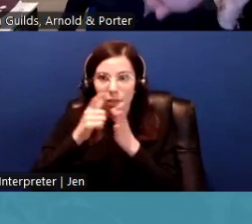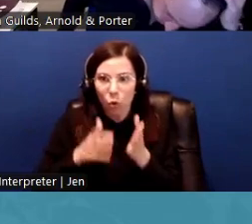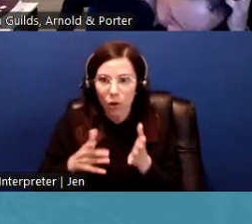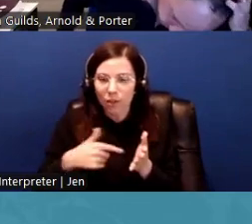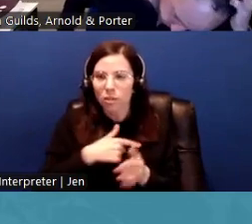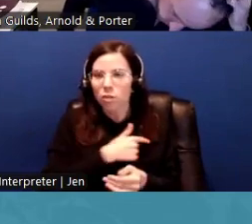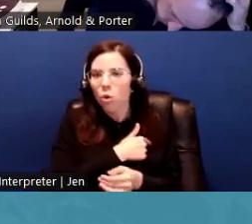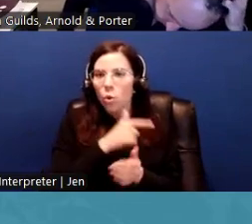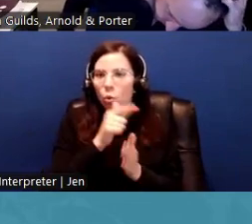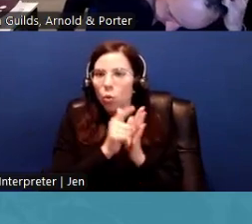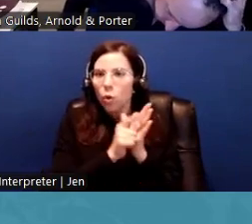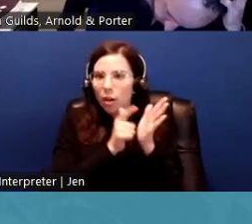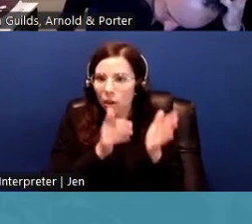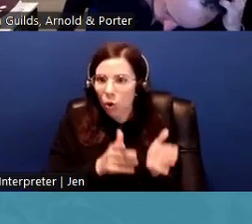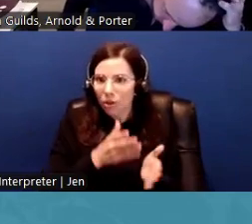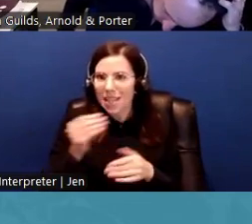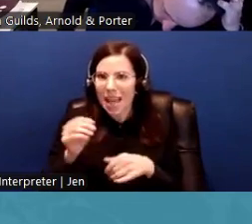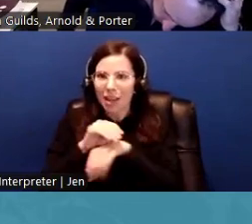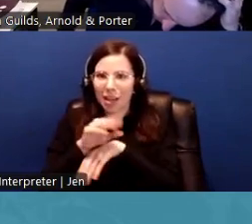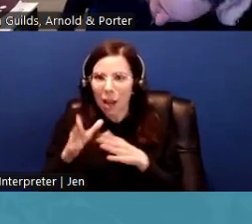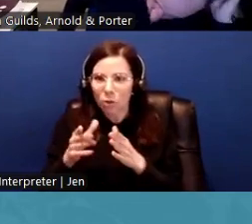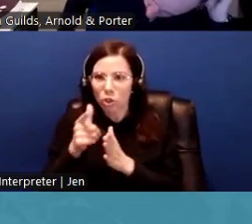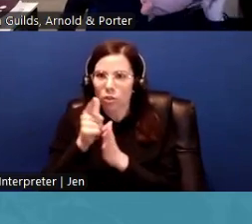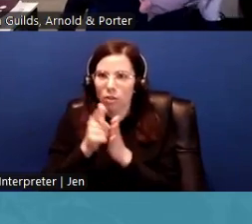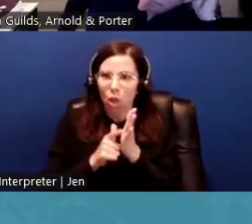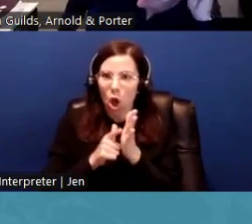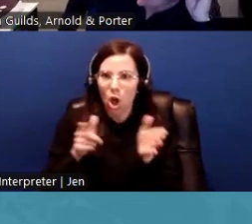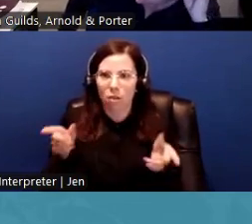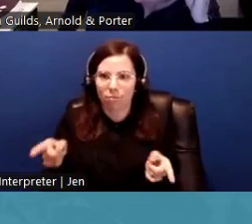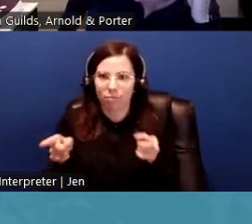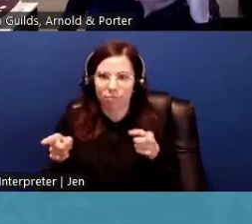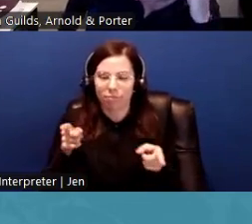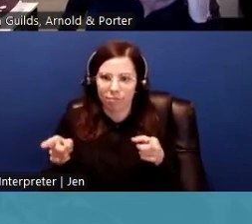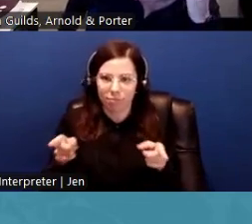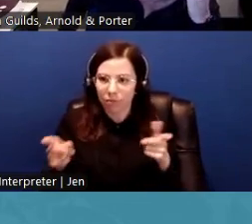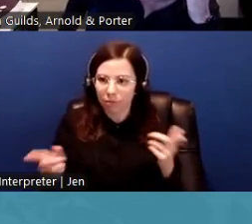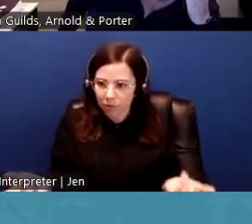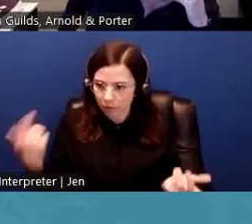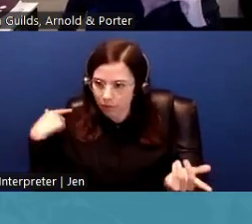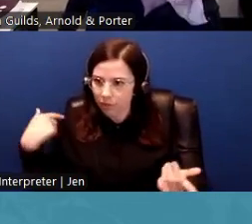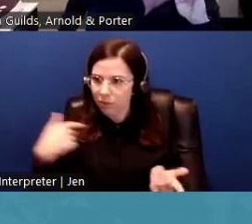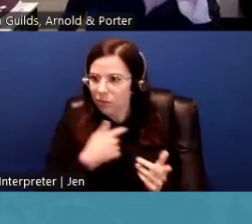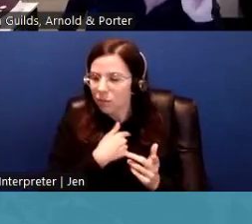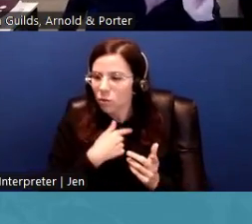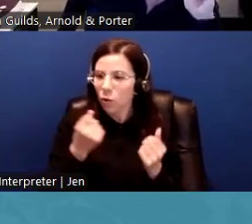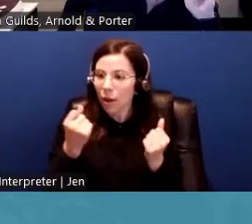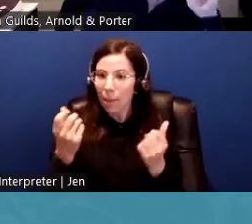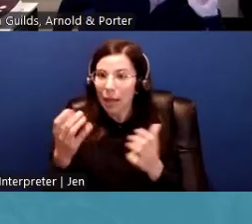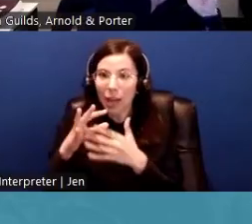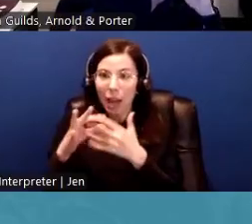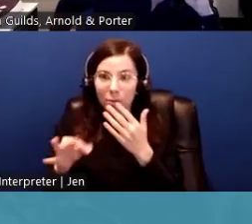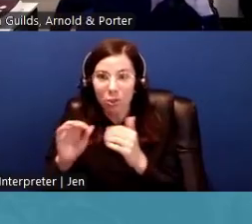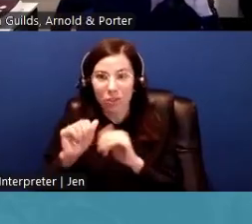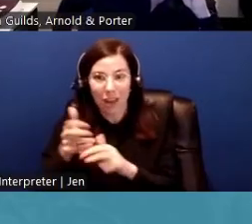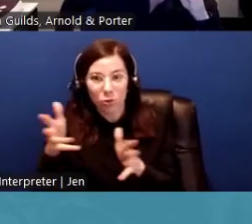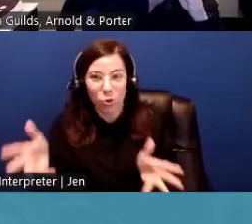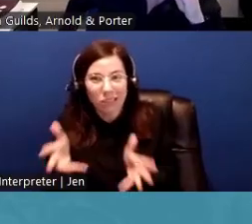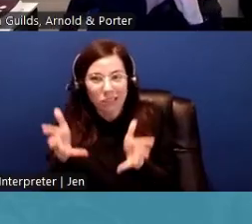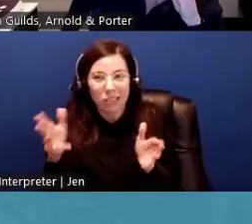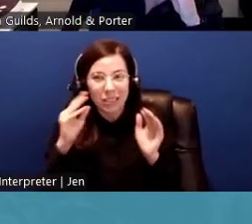counselors, we're attorneys and counselors at law. And there are lots of ways to counsel your client